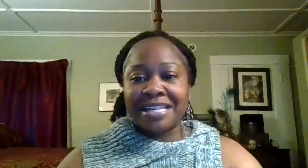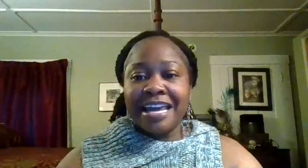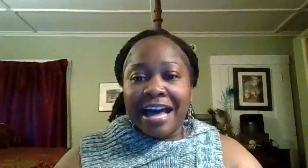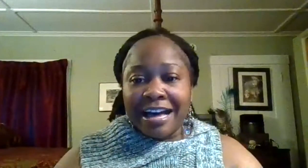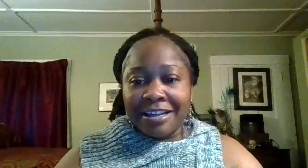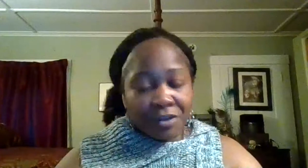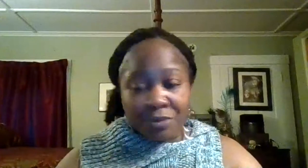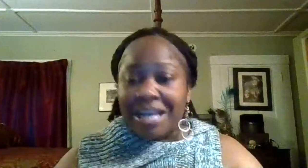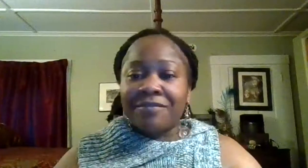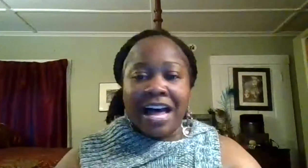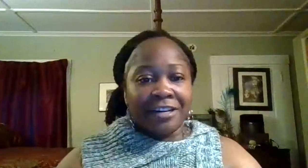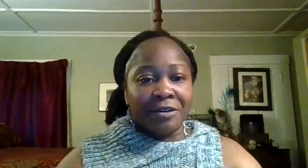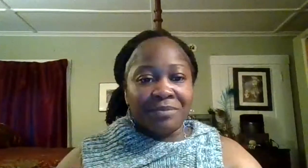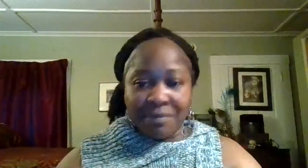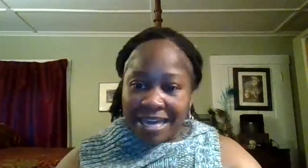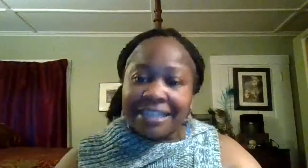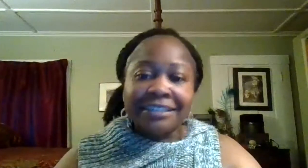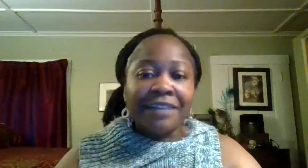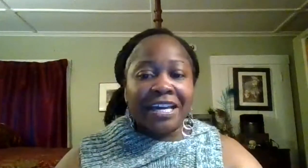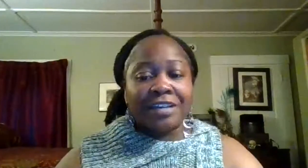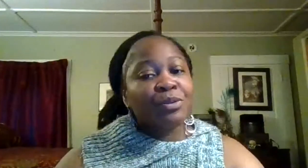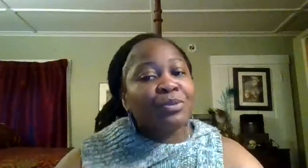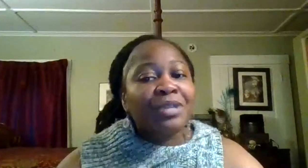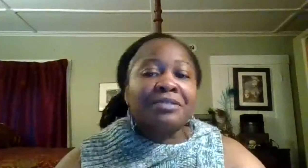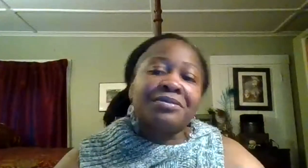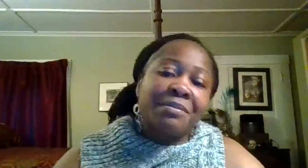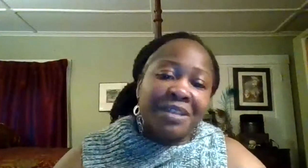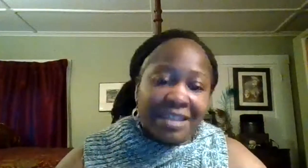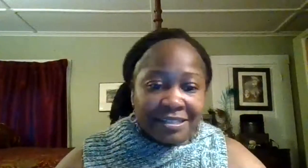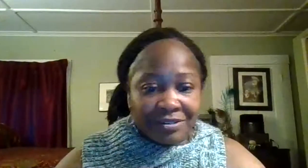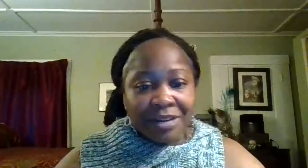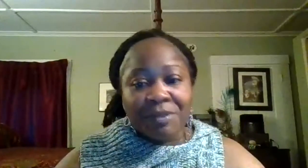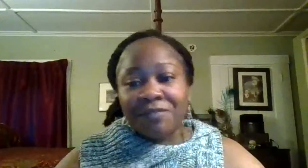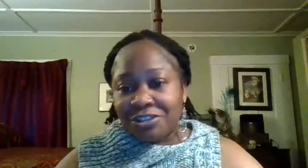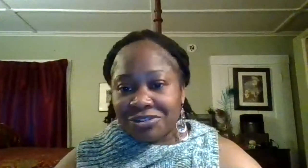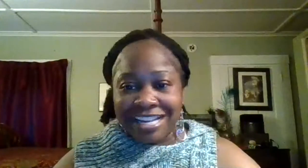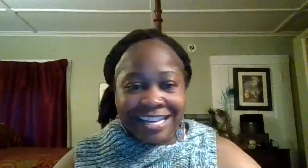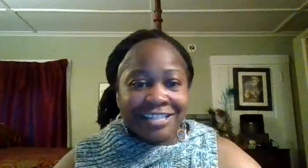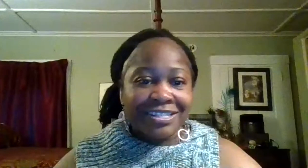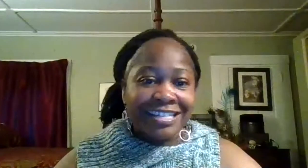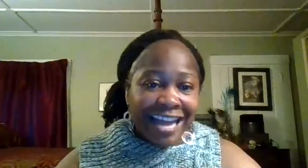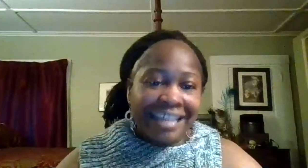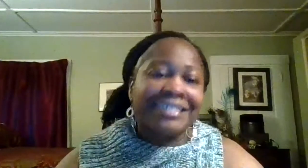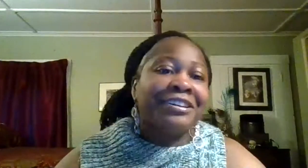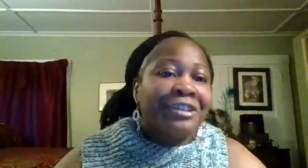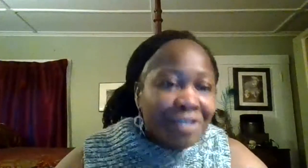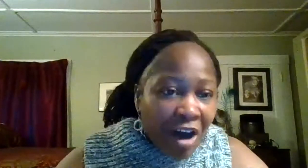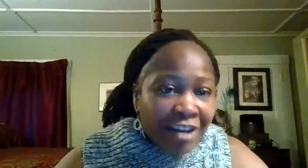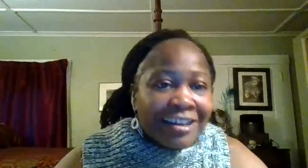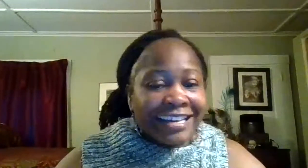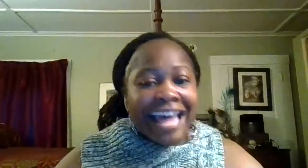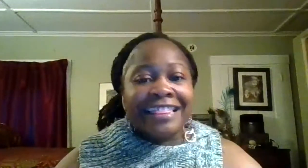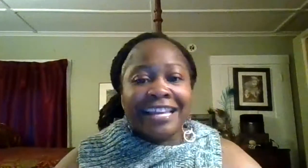items, their creative items, and making a living? And so these are some of the things that are gonna be featured in tonight's